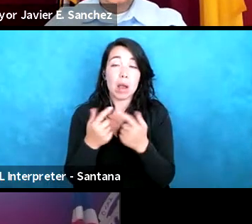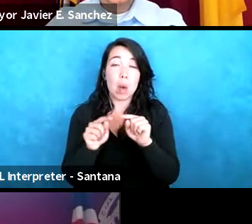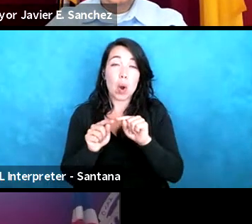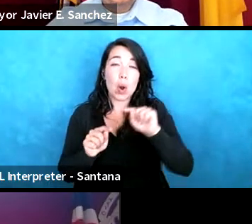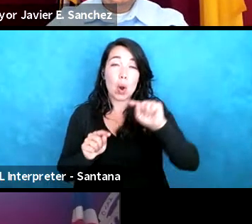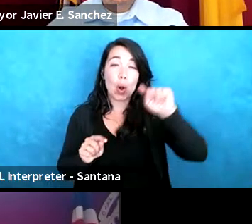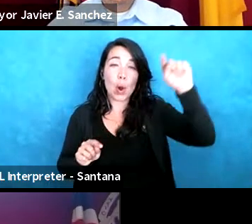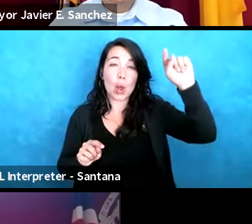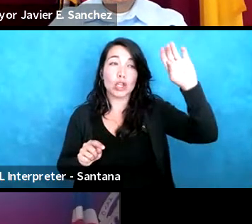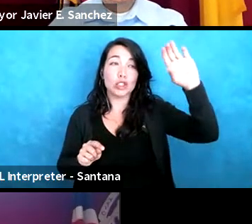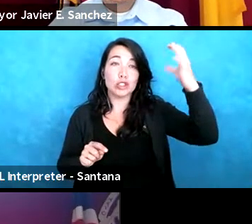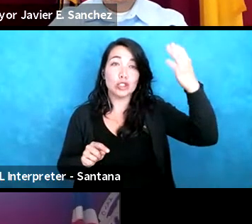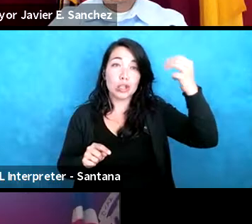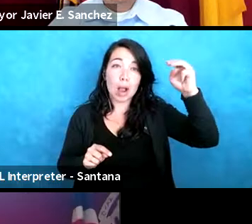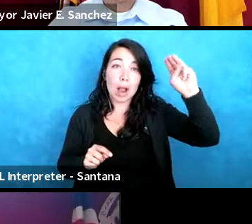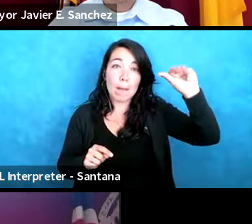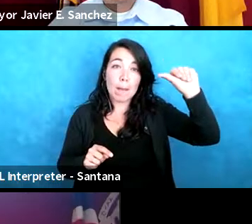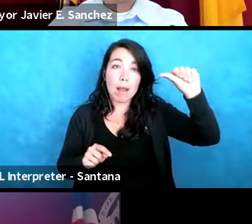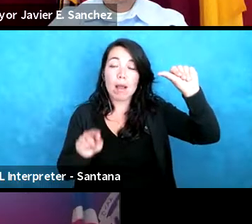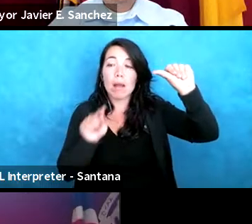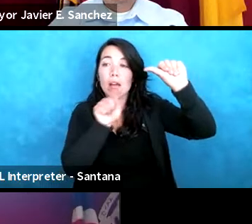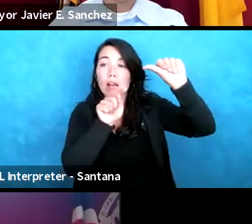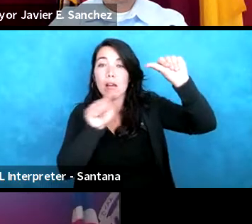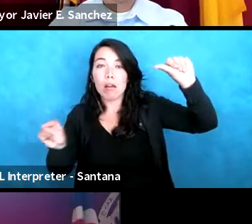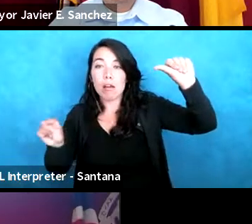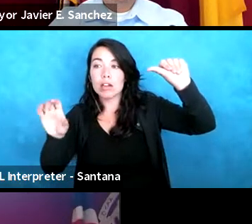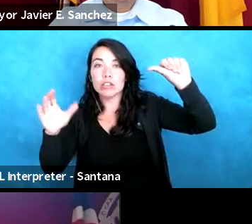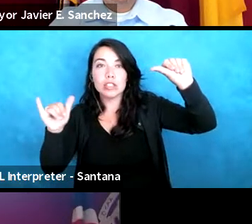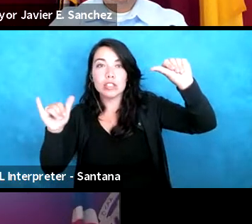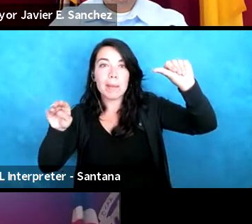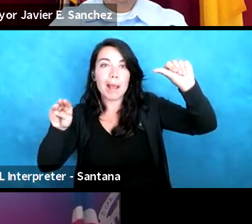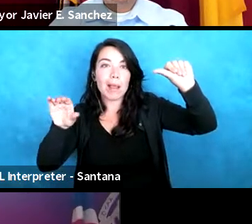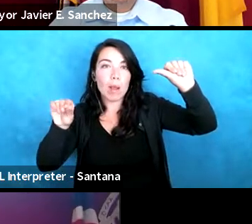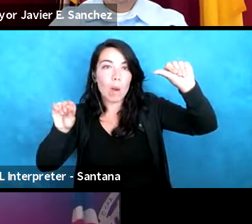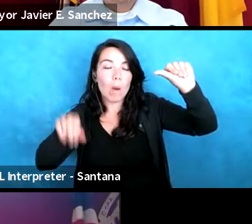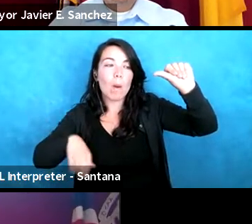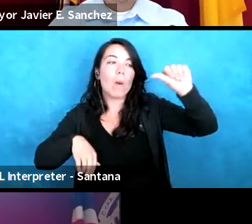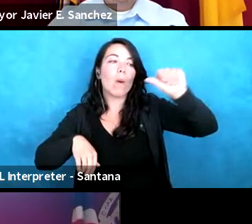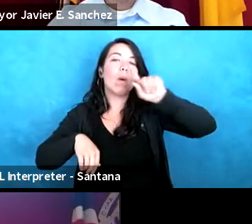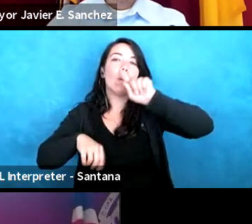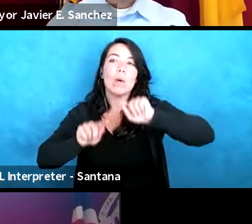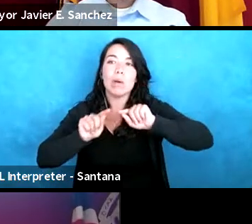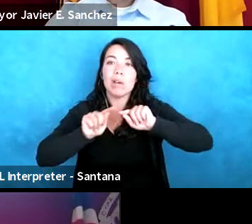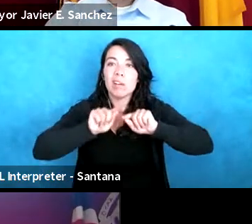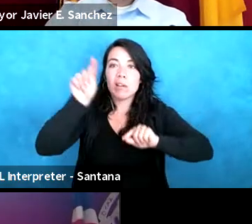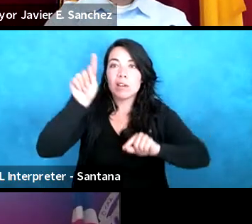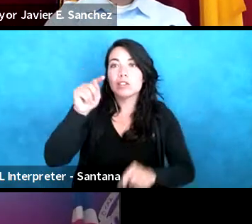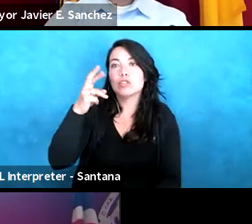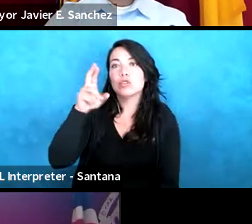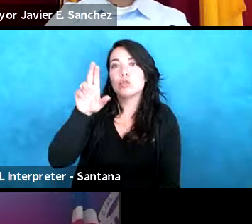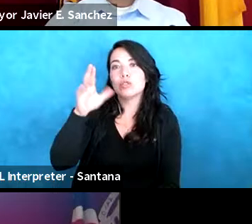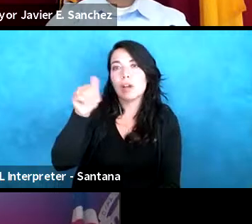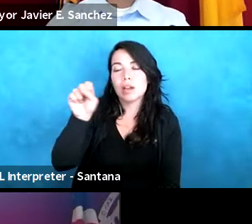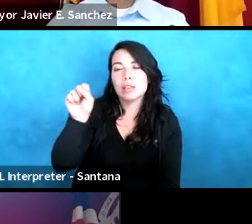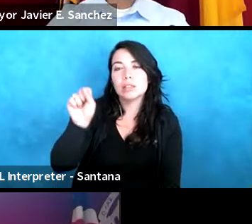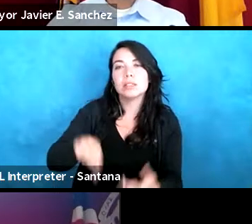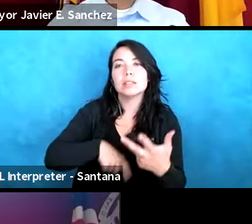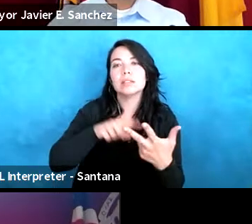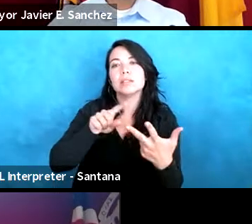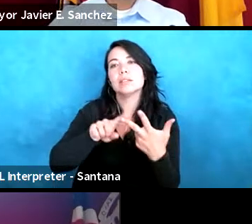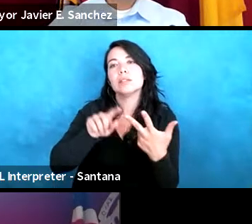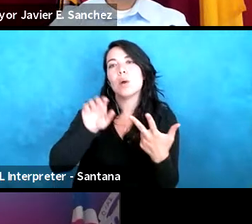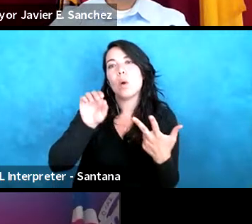Chimayo, to Abiquiu and Truchas, Ojosarco, Huachupange, and